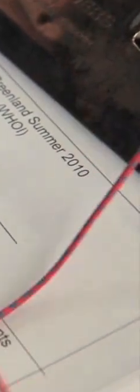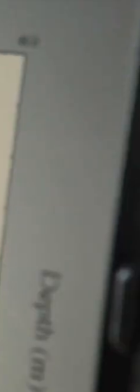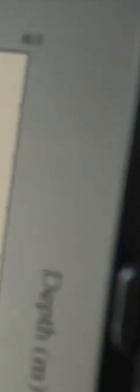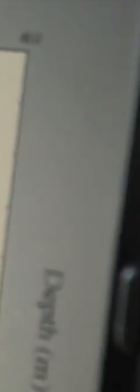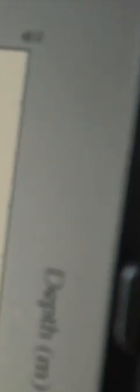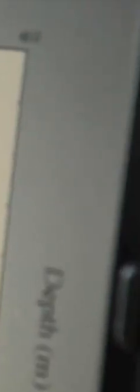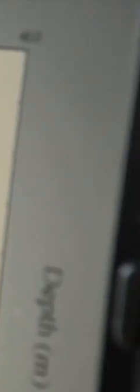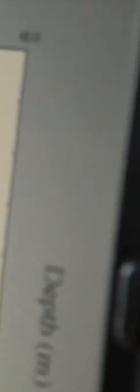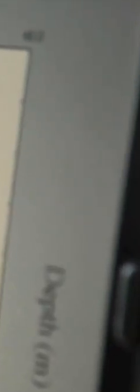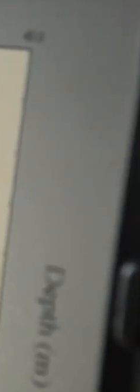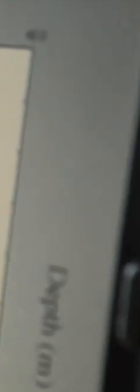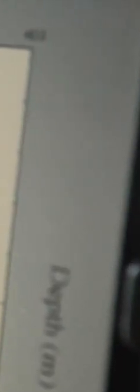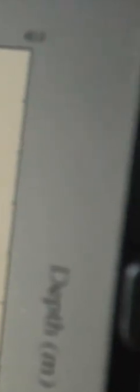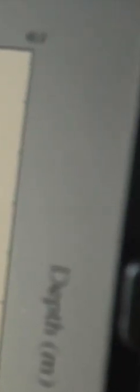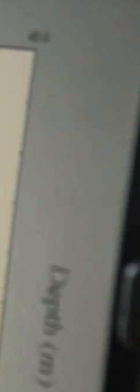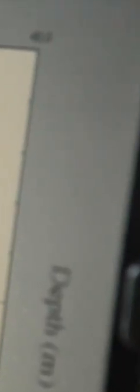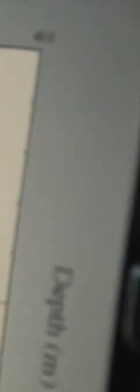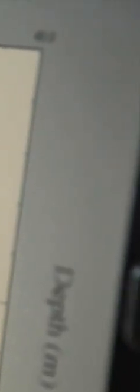measure salinity,